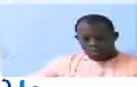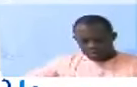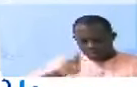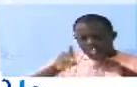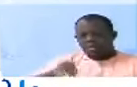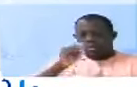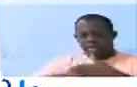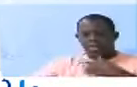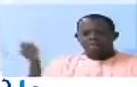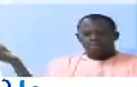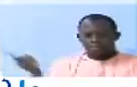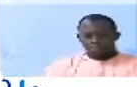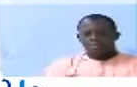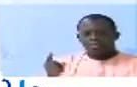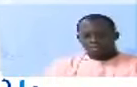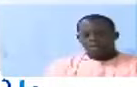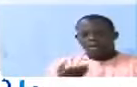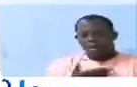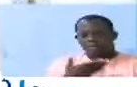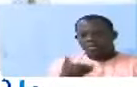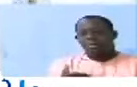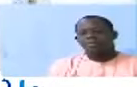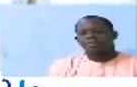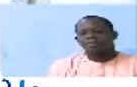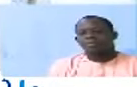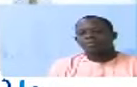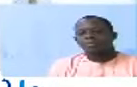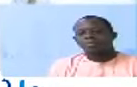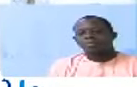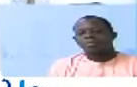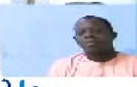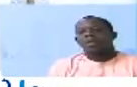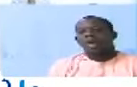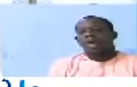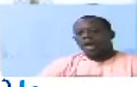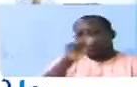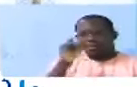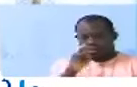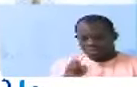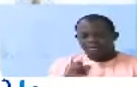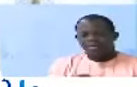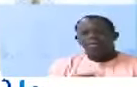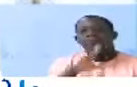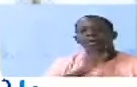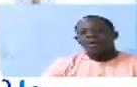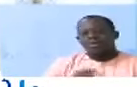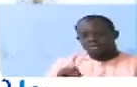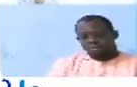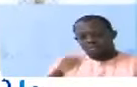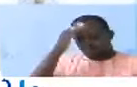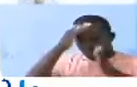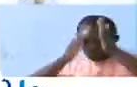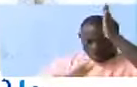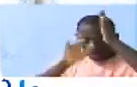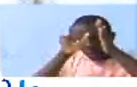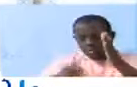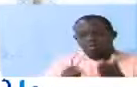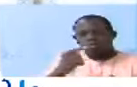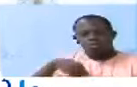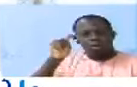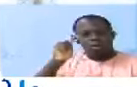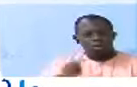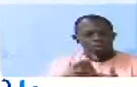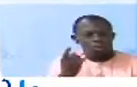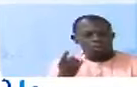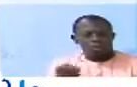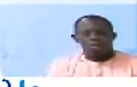And that Abu Bakar Bah was also a soldier, correct? Andu Abubakar Bah fanam sojarol tinu fonte